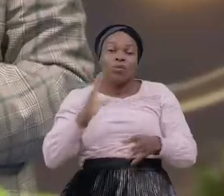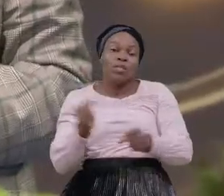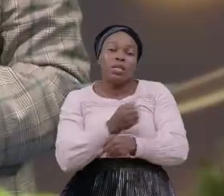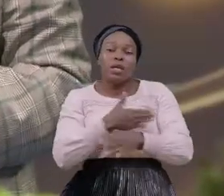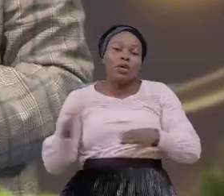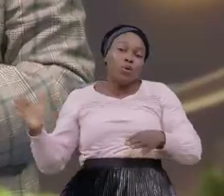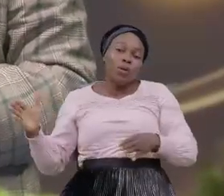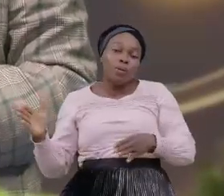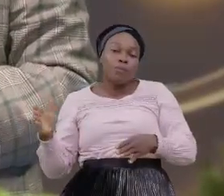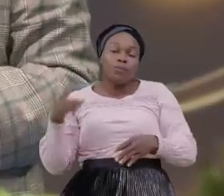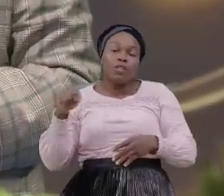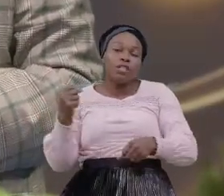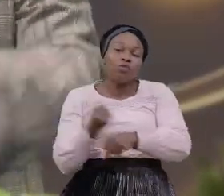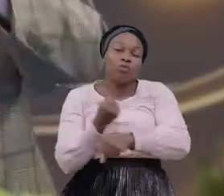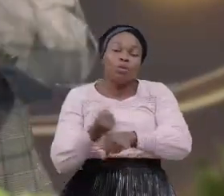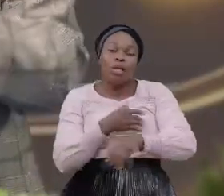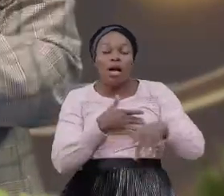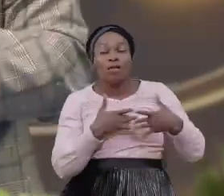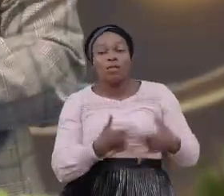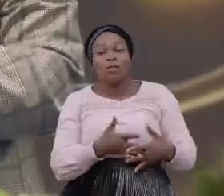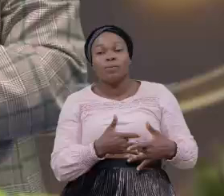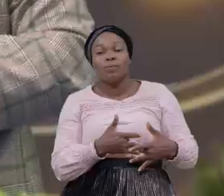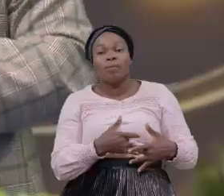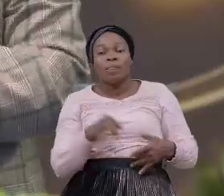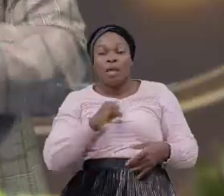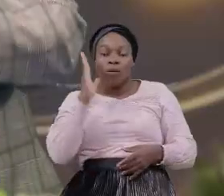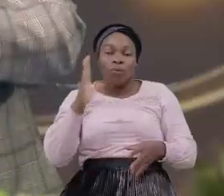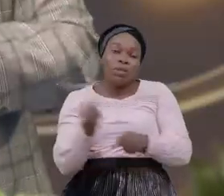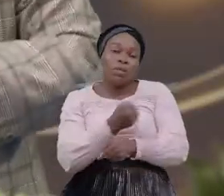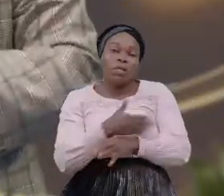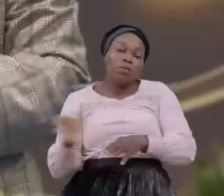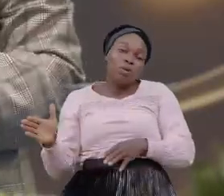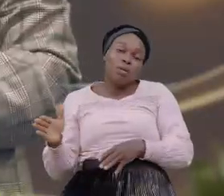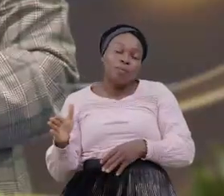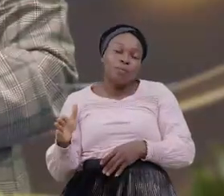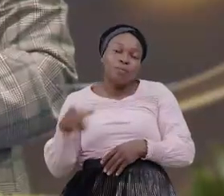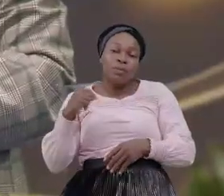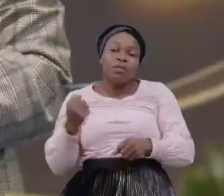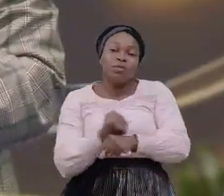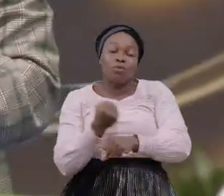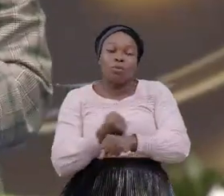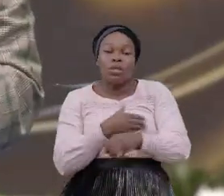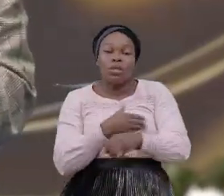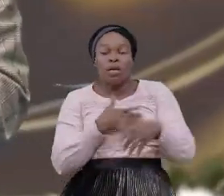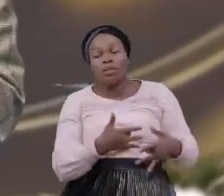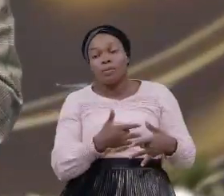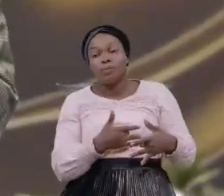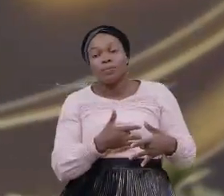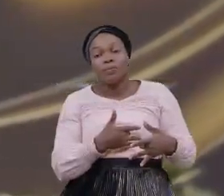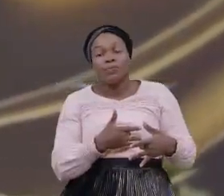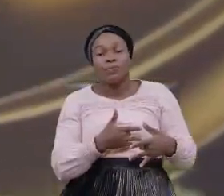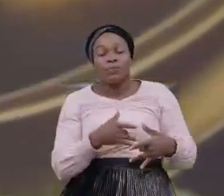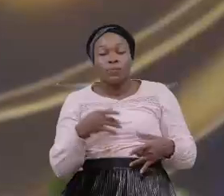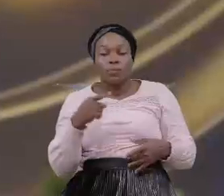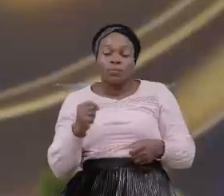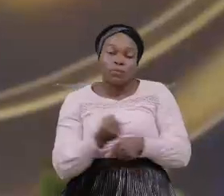the stony heart. I will take away the stony heart. What's a stony heart? It's